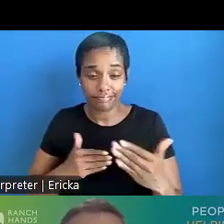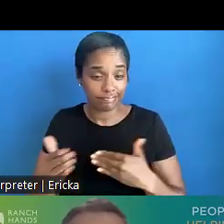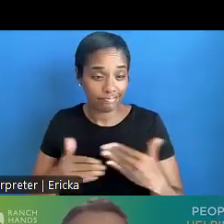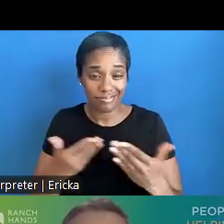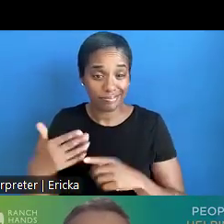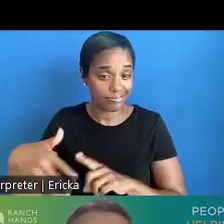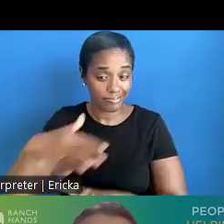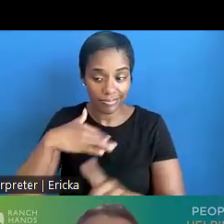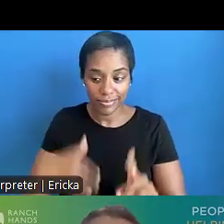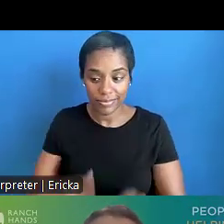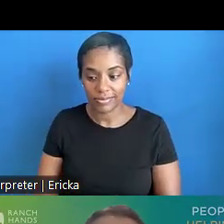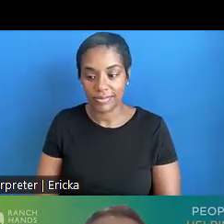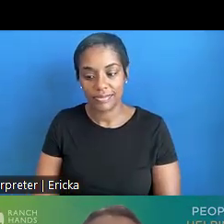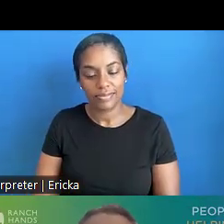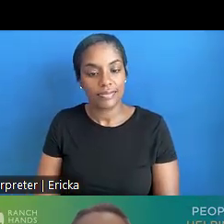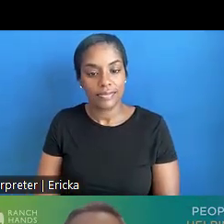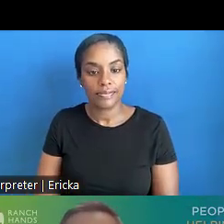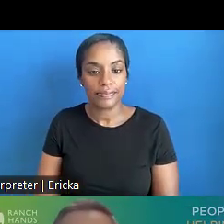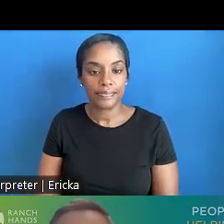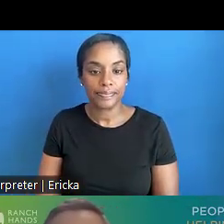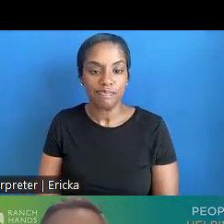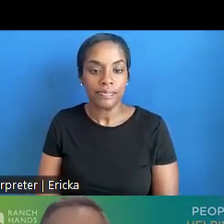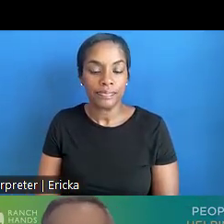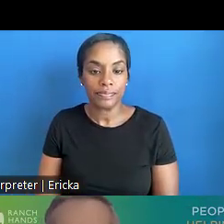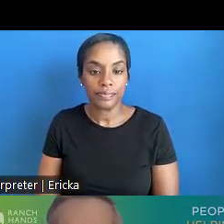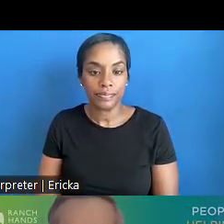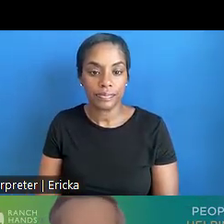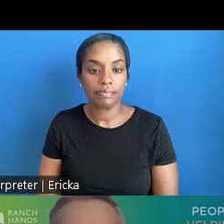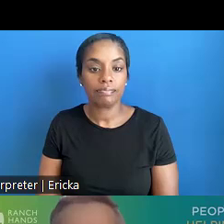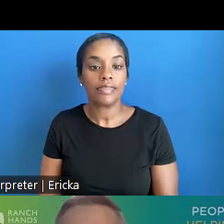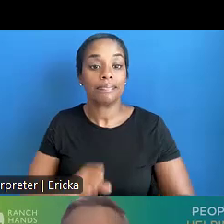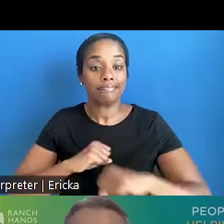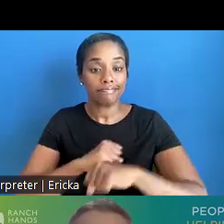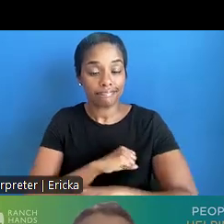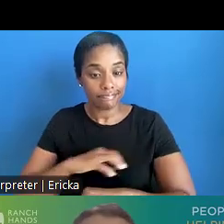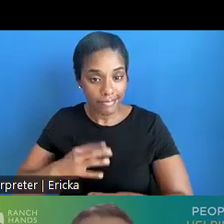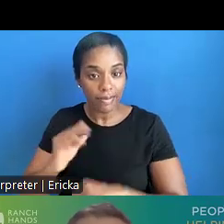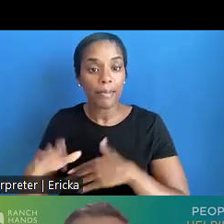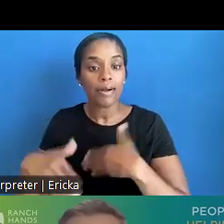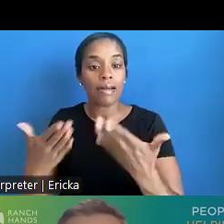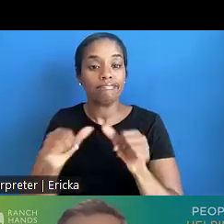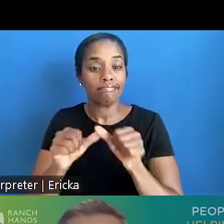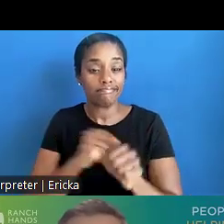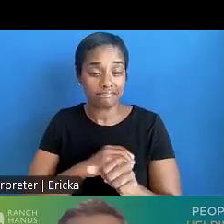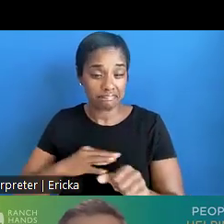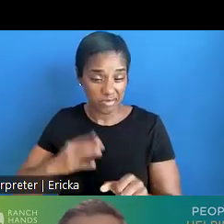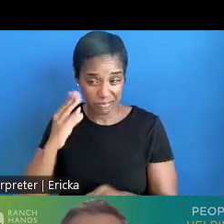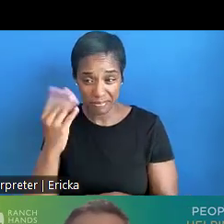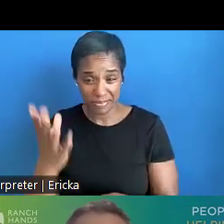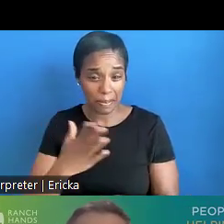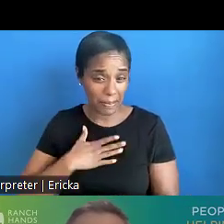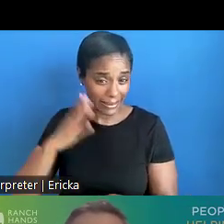setting. Okay. And then, of course, protecting staff and providing ongoing training. I'm going to speak from personal experience on this